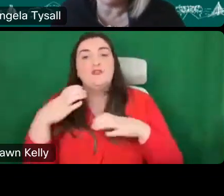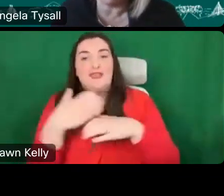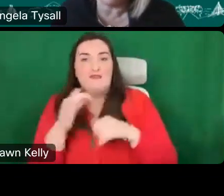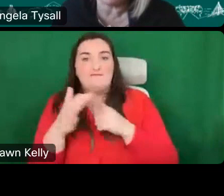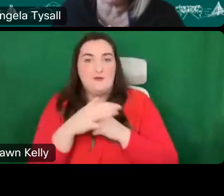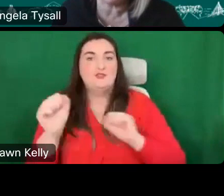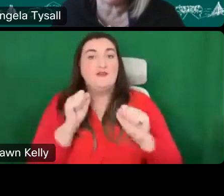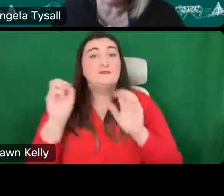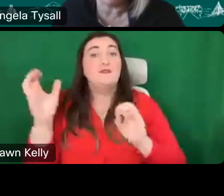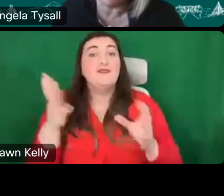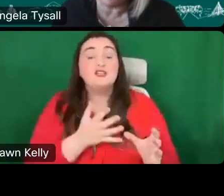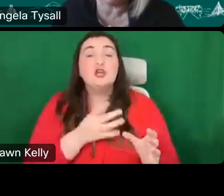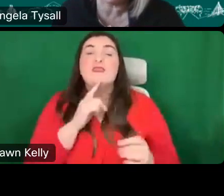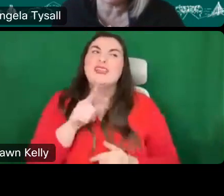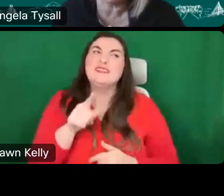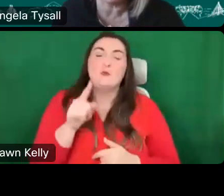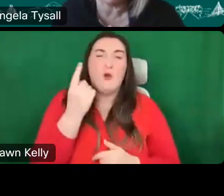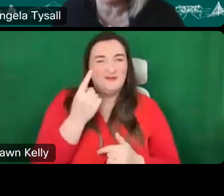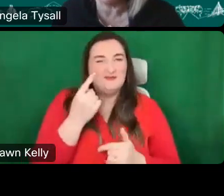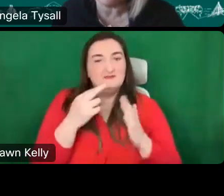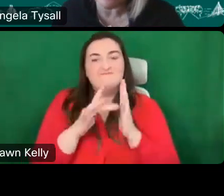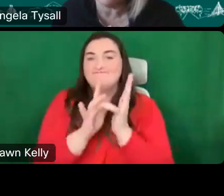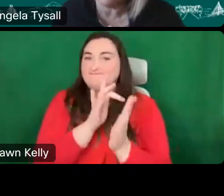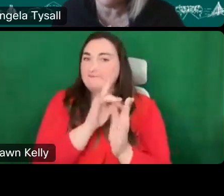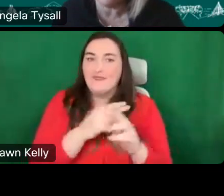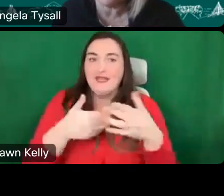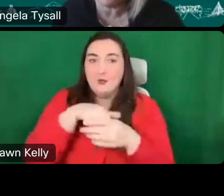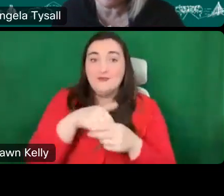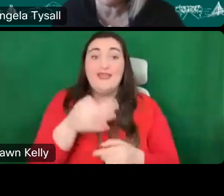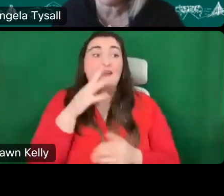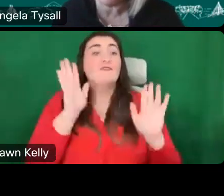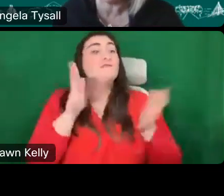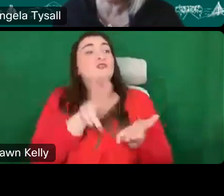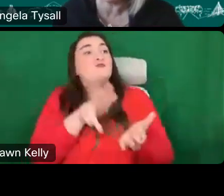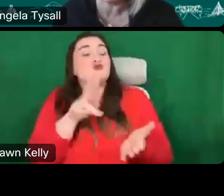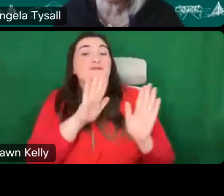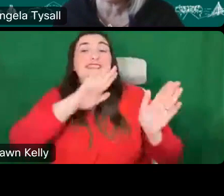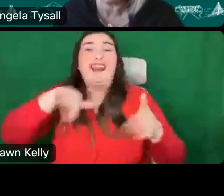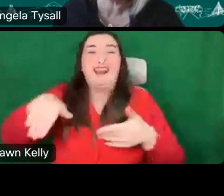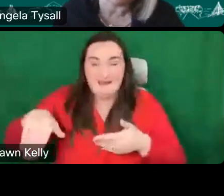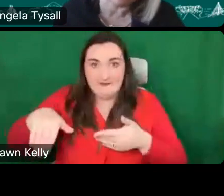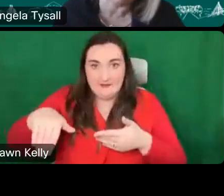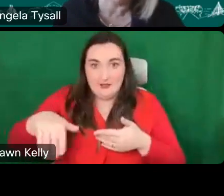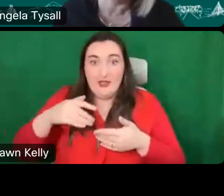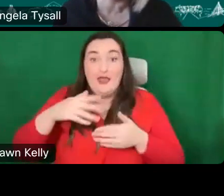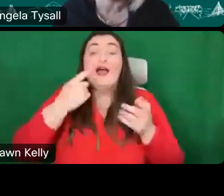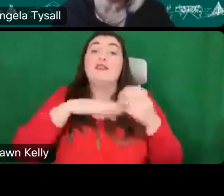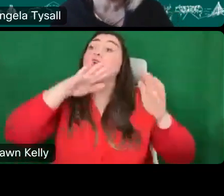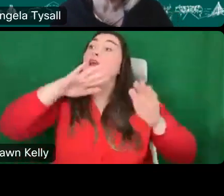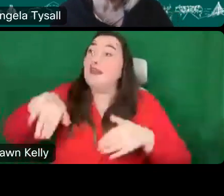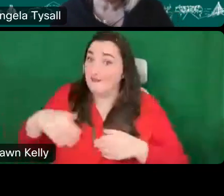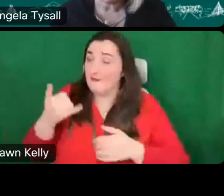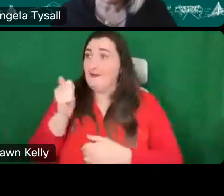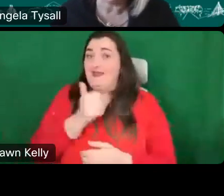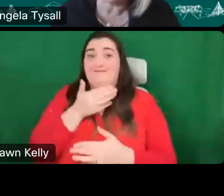where maybe a patient is under or service is under approved leave from a designated centre and a suicide happens at that time. Maybe they're in their